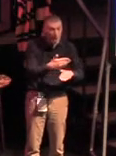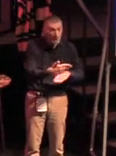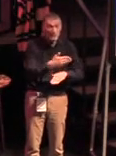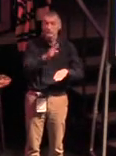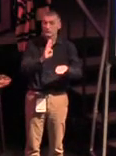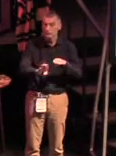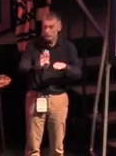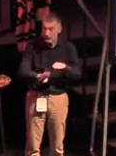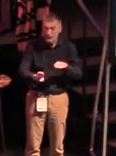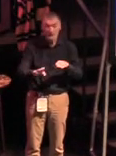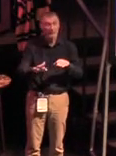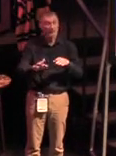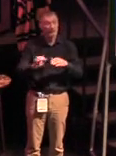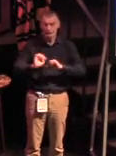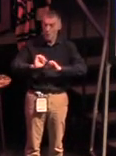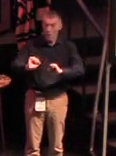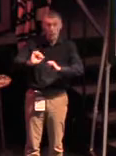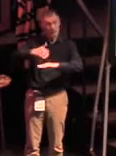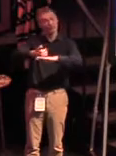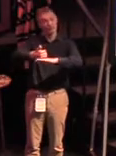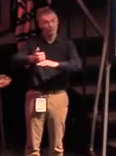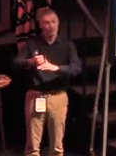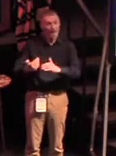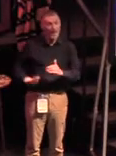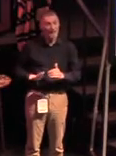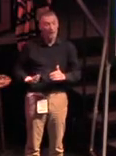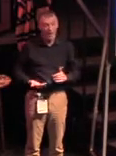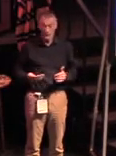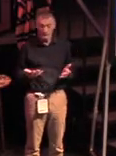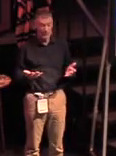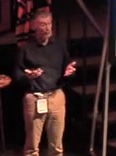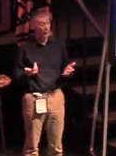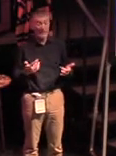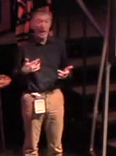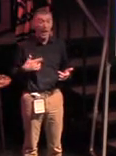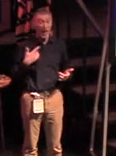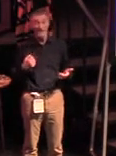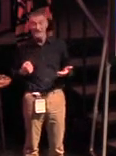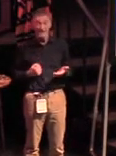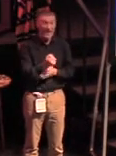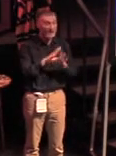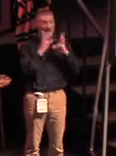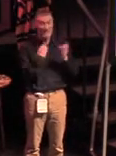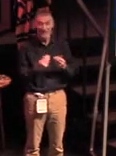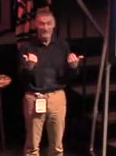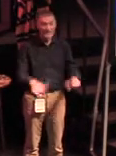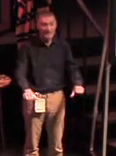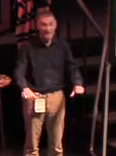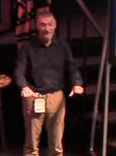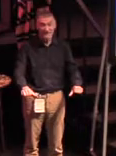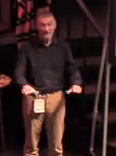or setting up their own enterprises. They're literally smashing life. It is amazing.